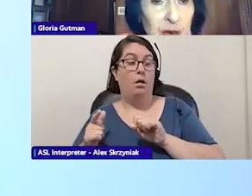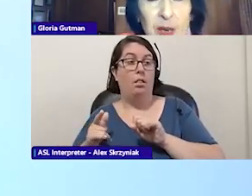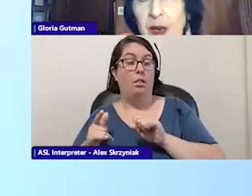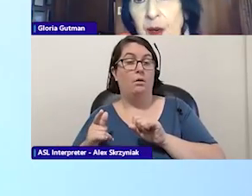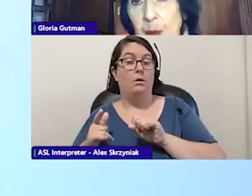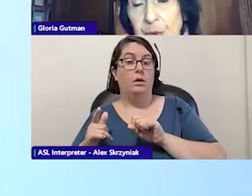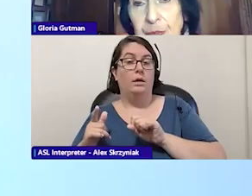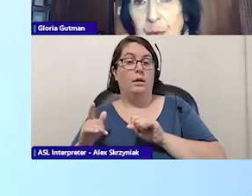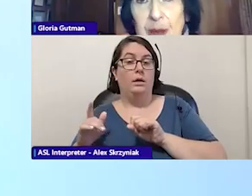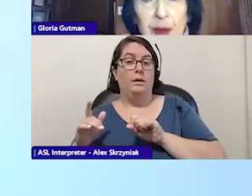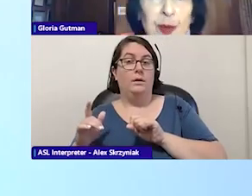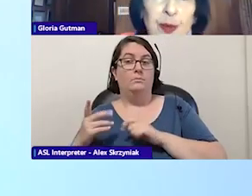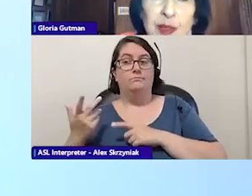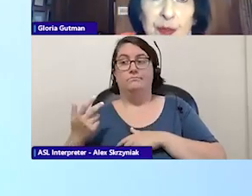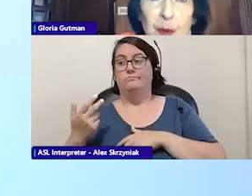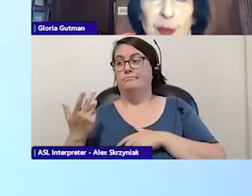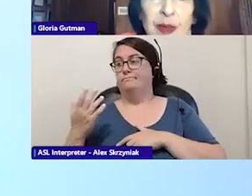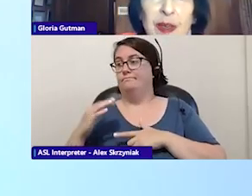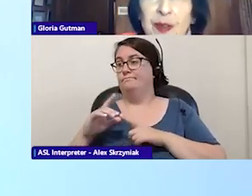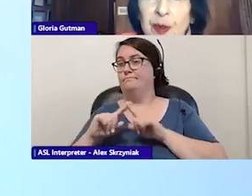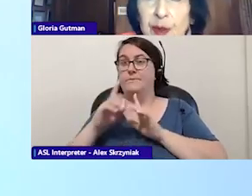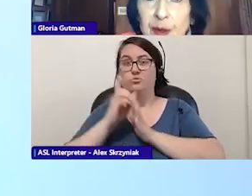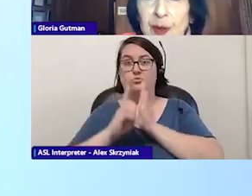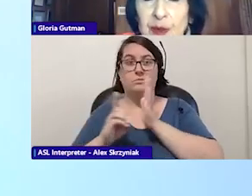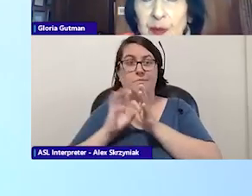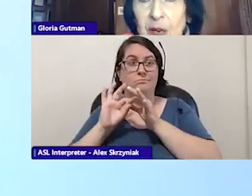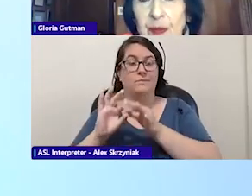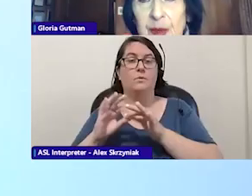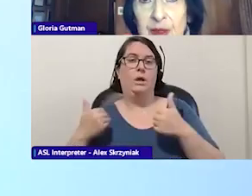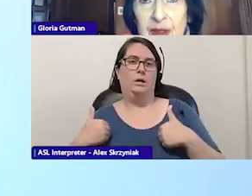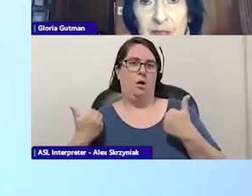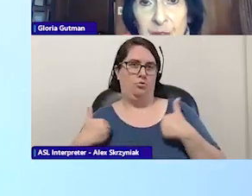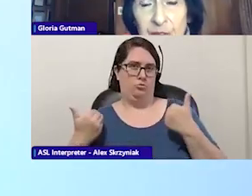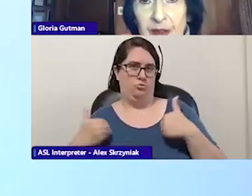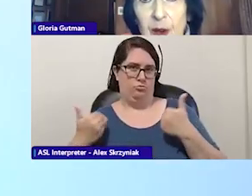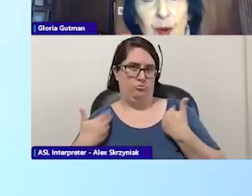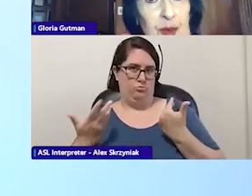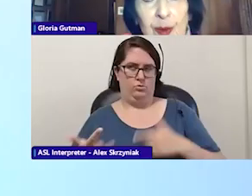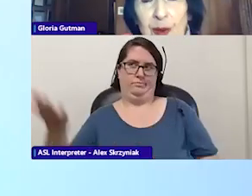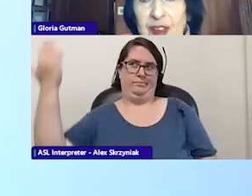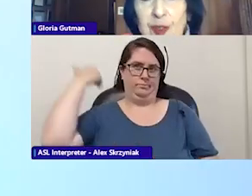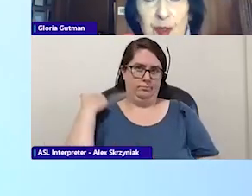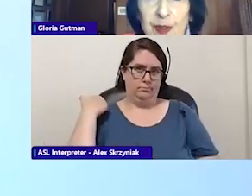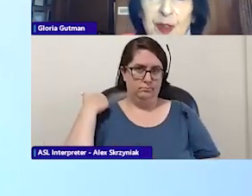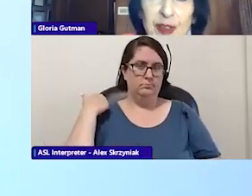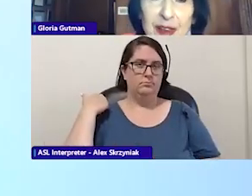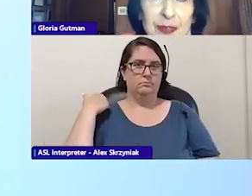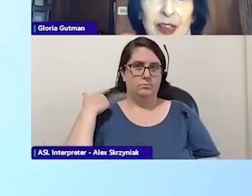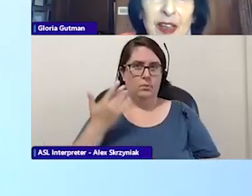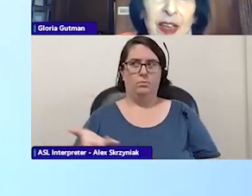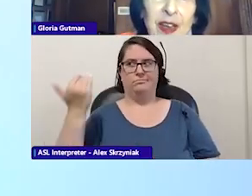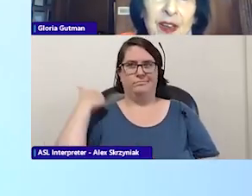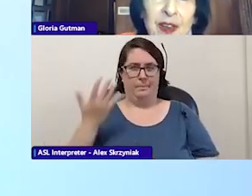experienced homophobia or transphobia in earlier days or earlier phases of their